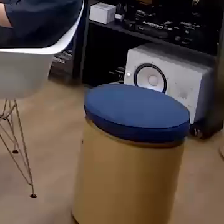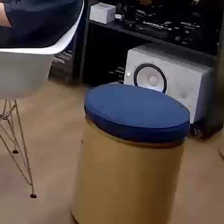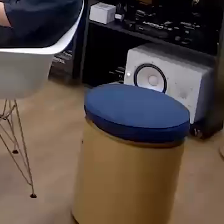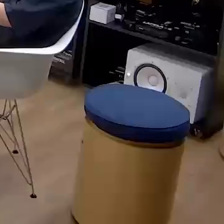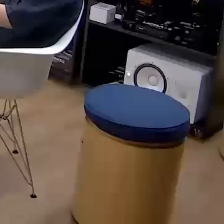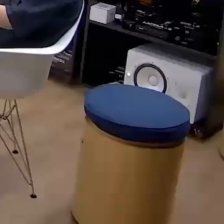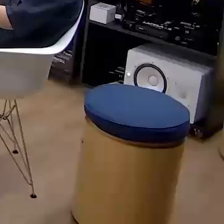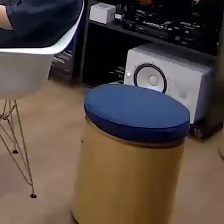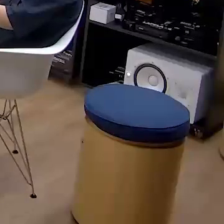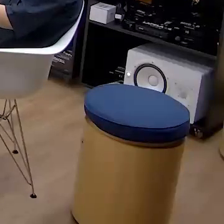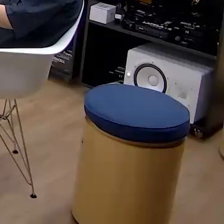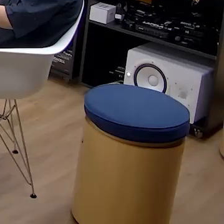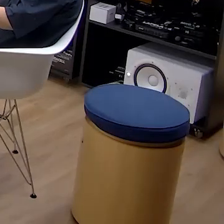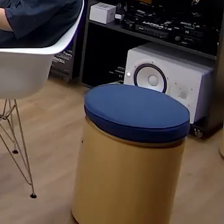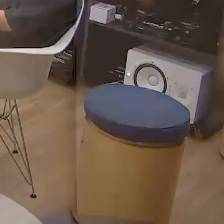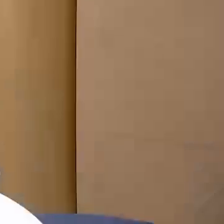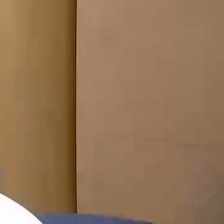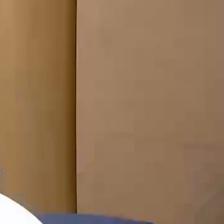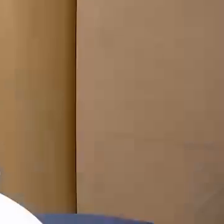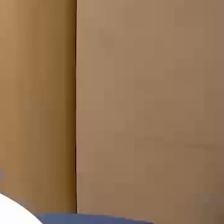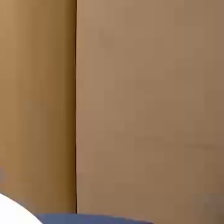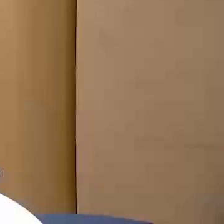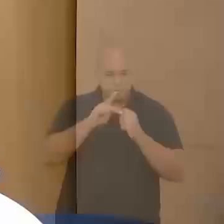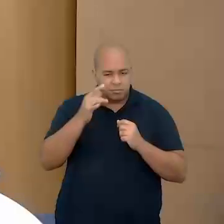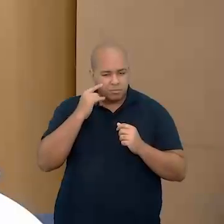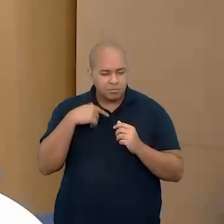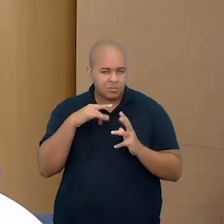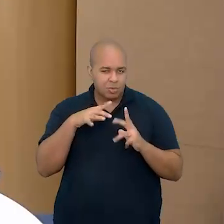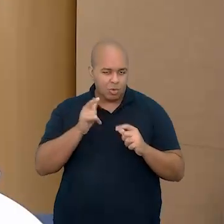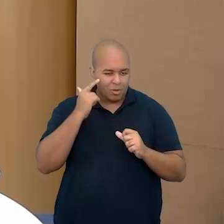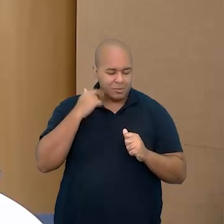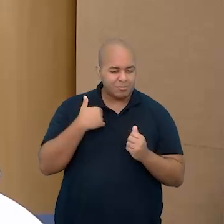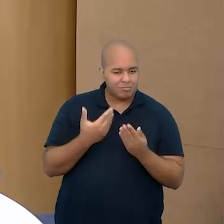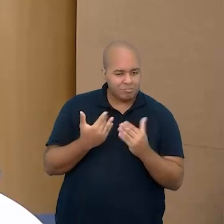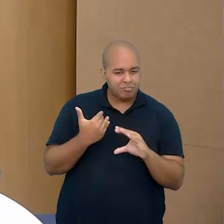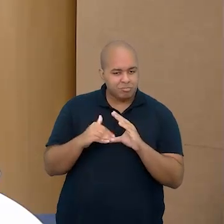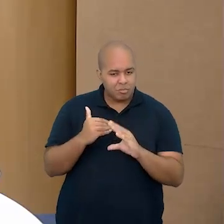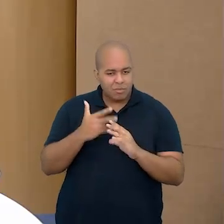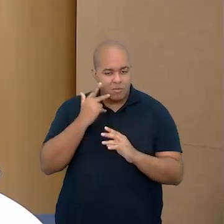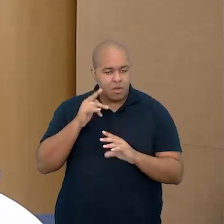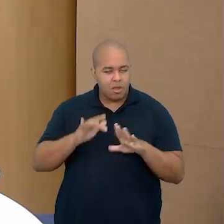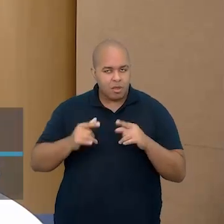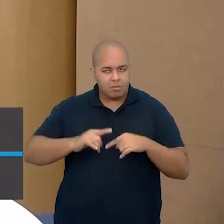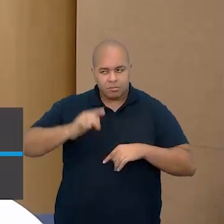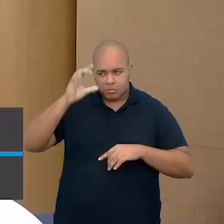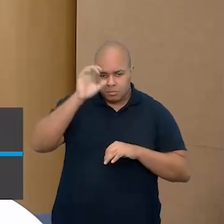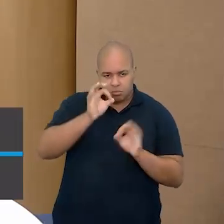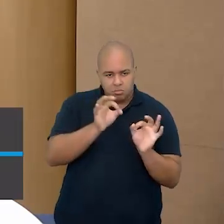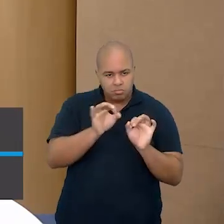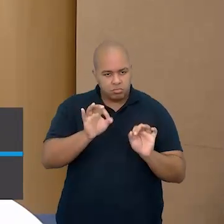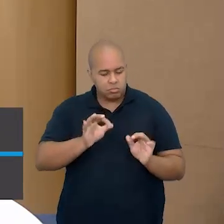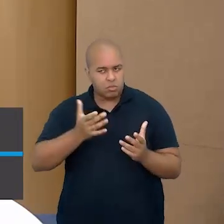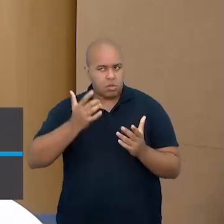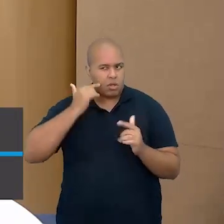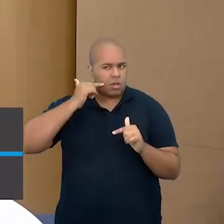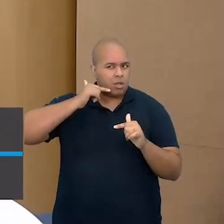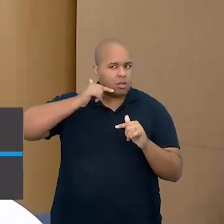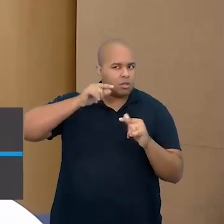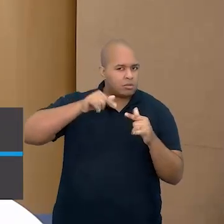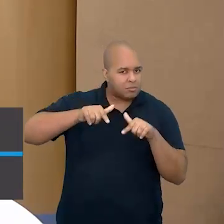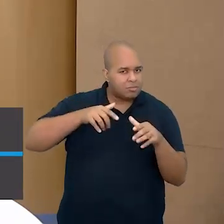Olha aqui, Vanderlei, os professores e as professoras, né, falando em conclusão de aprendizagem por esquema, trabalho